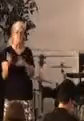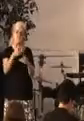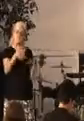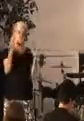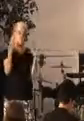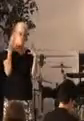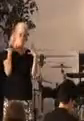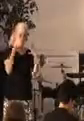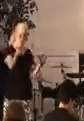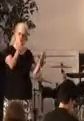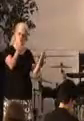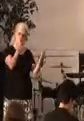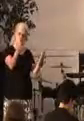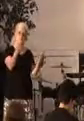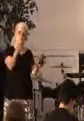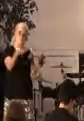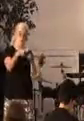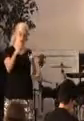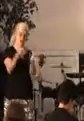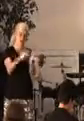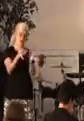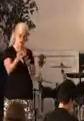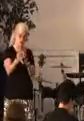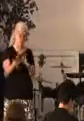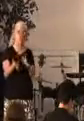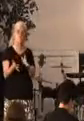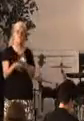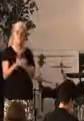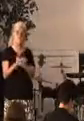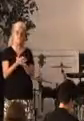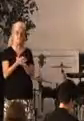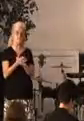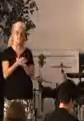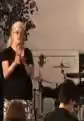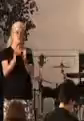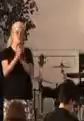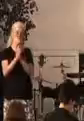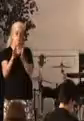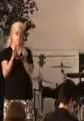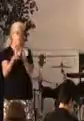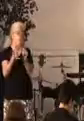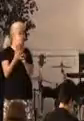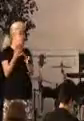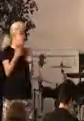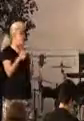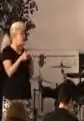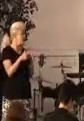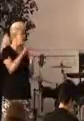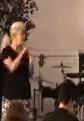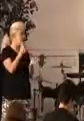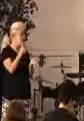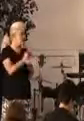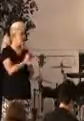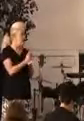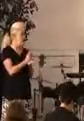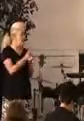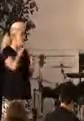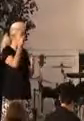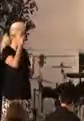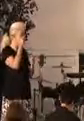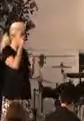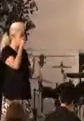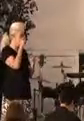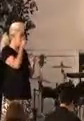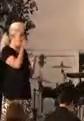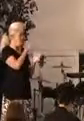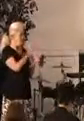Strengthen them. In the name of Jesus, we pray it in Jesus' name. Amen. As we